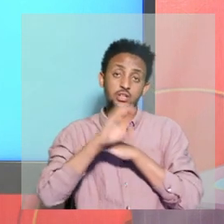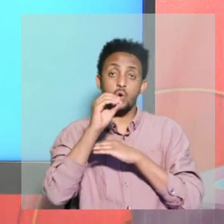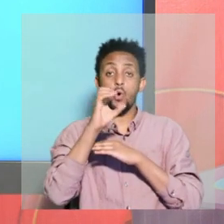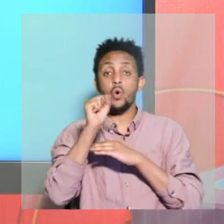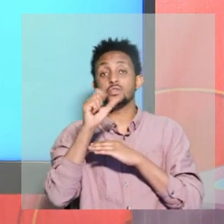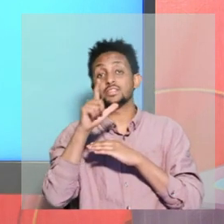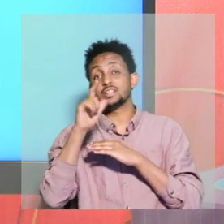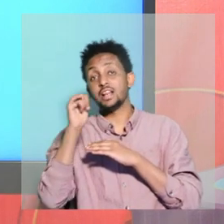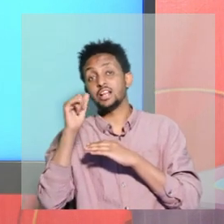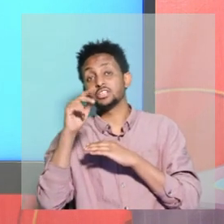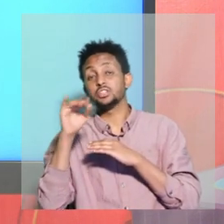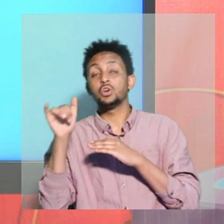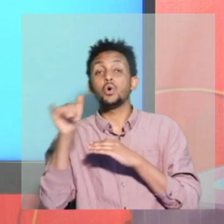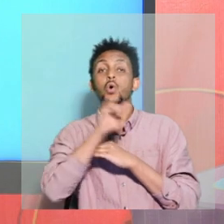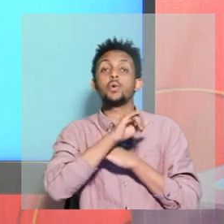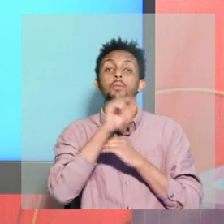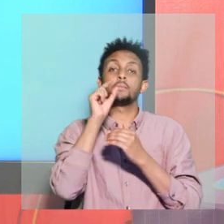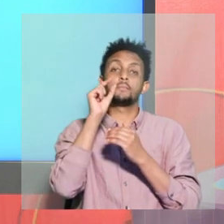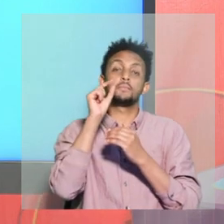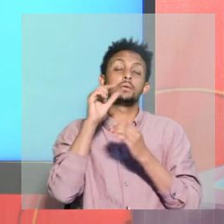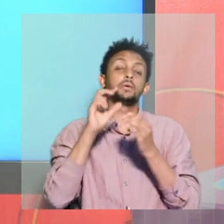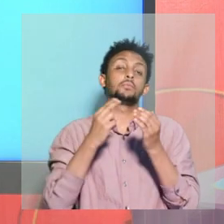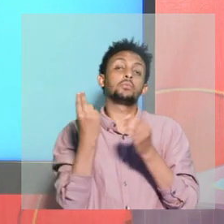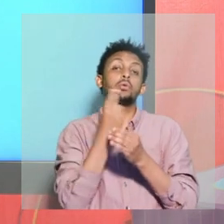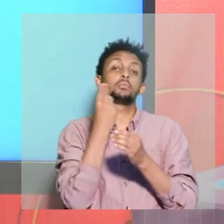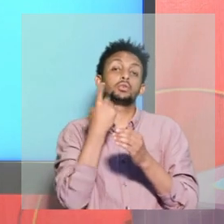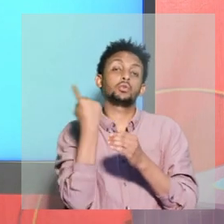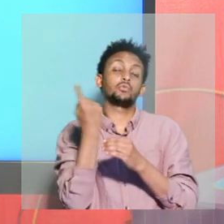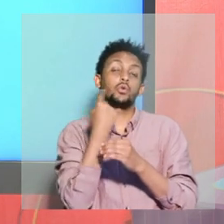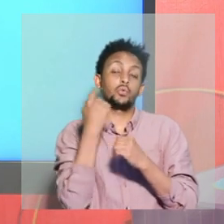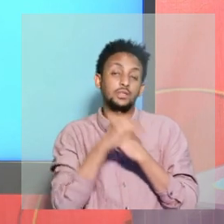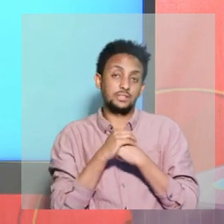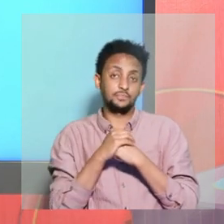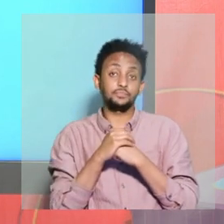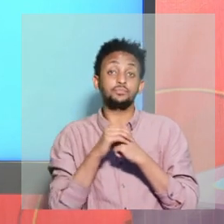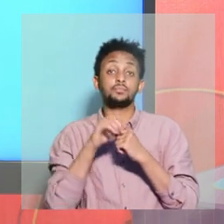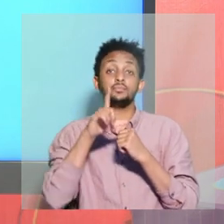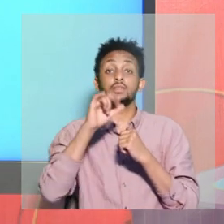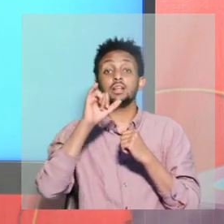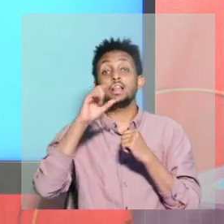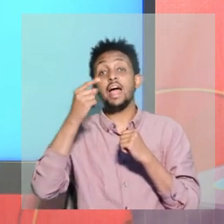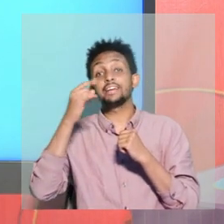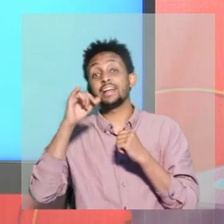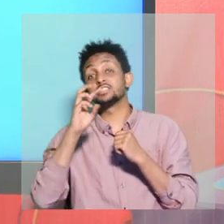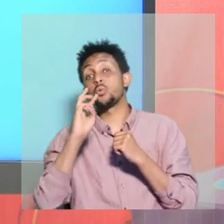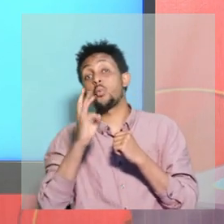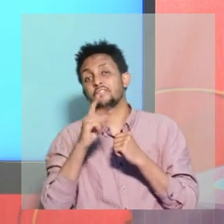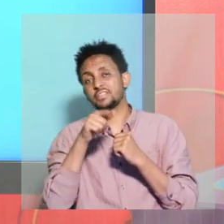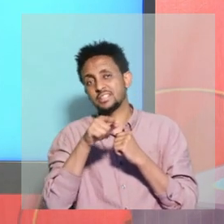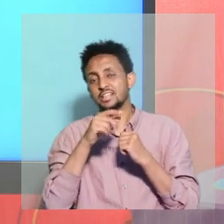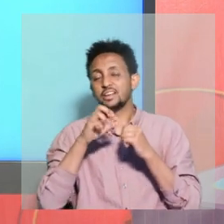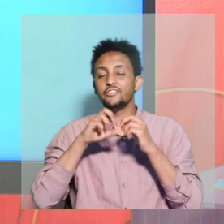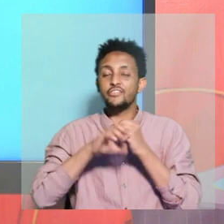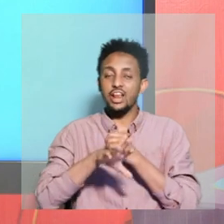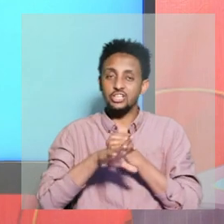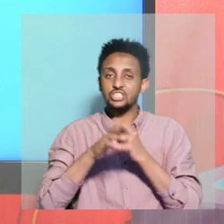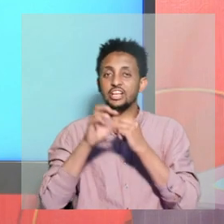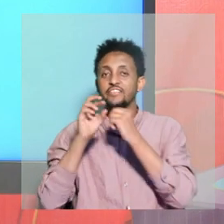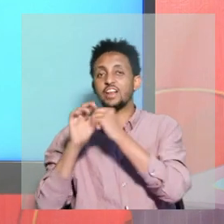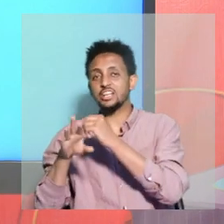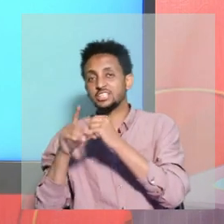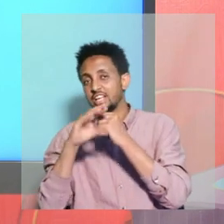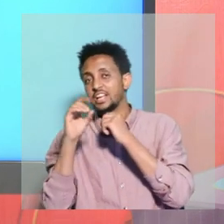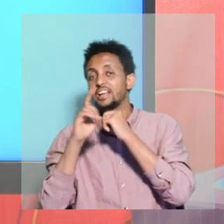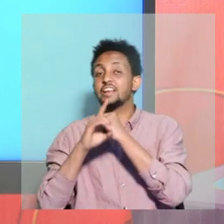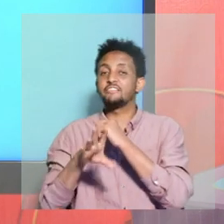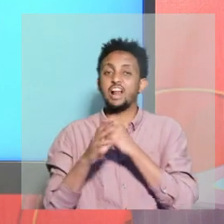waves, the common properties. These are the common properties of all waves. Light, as a wave, has reflection, refraction, and